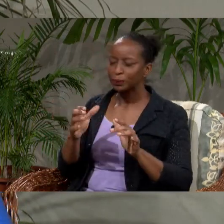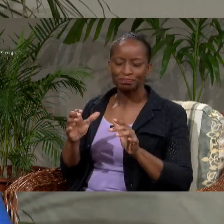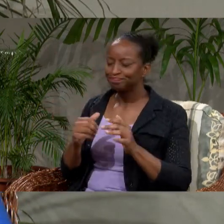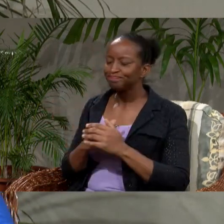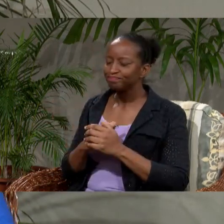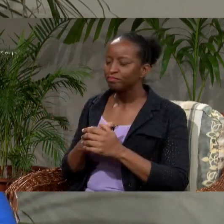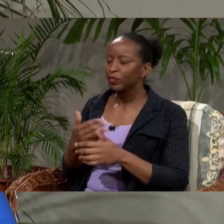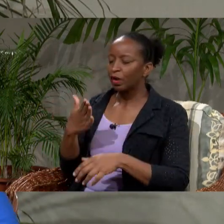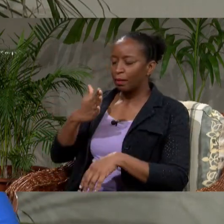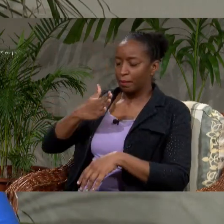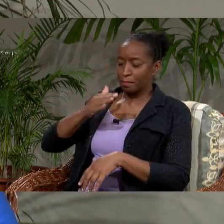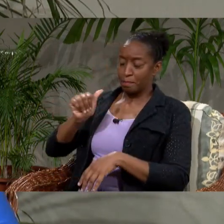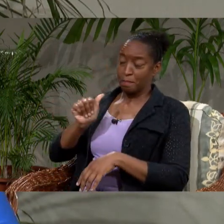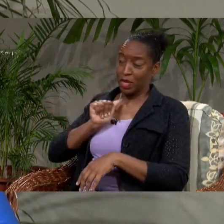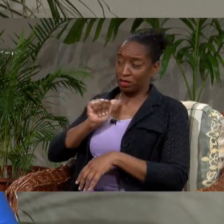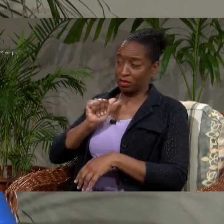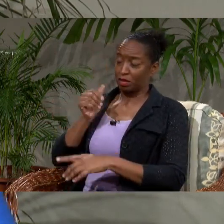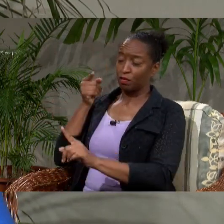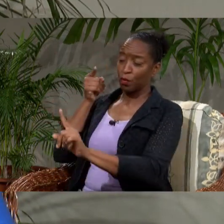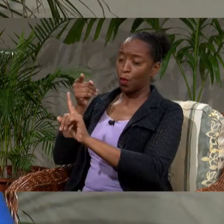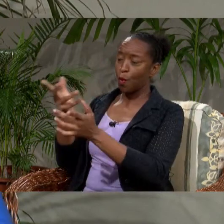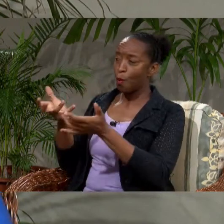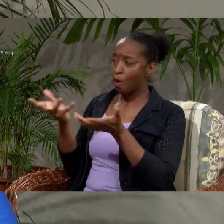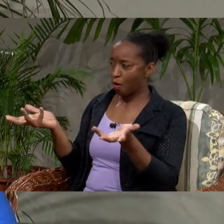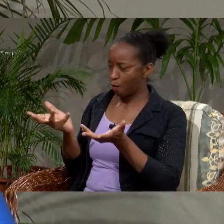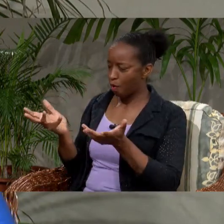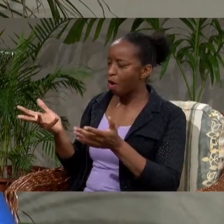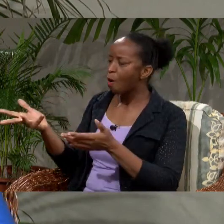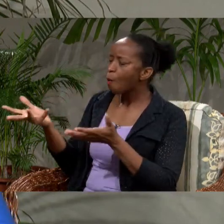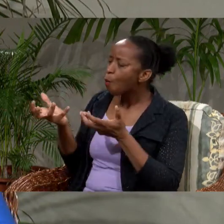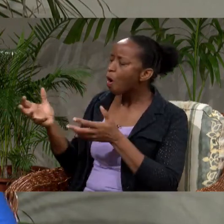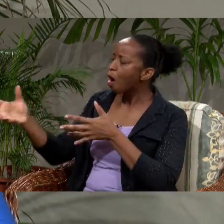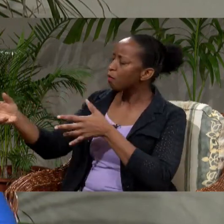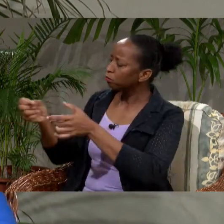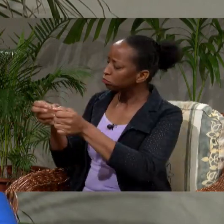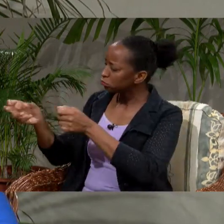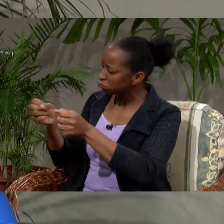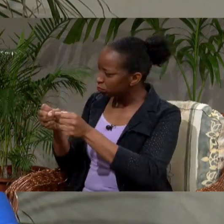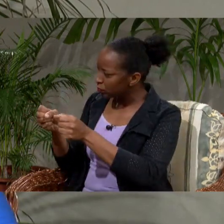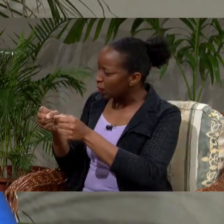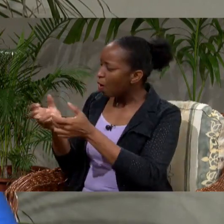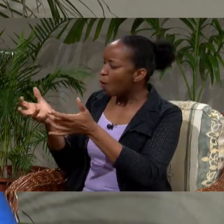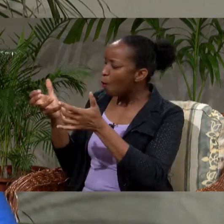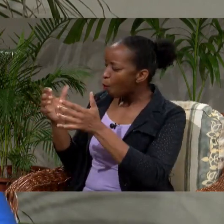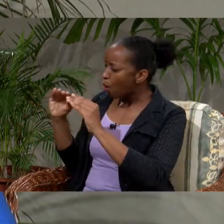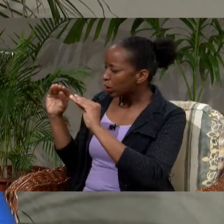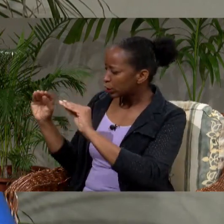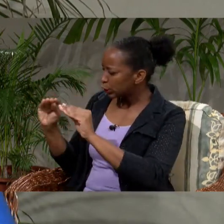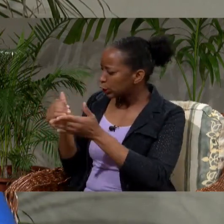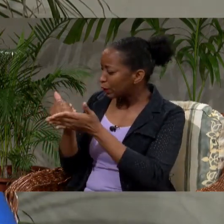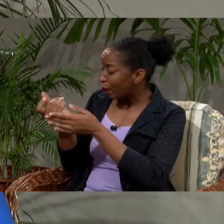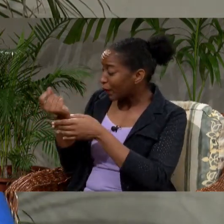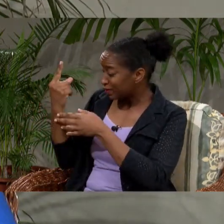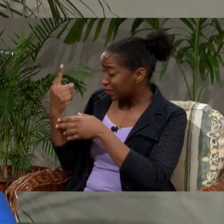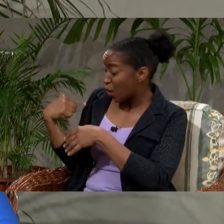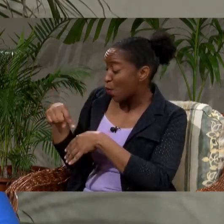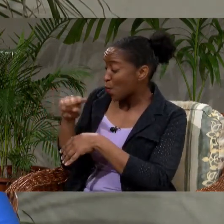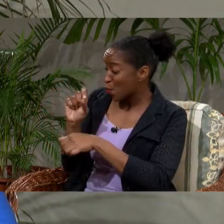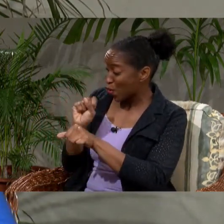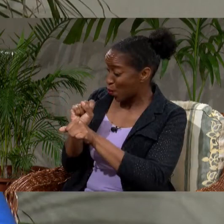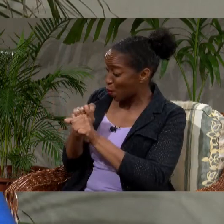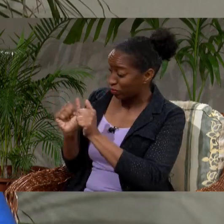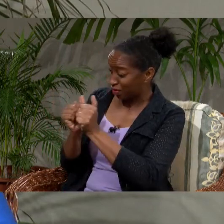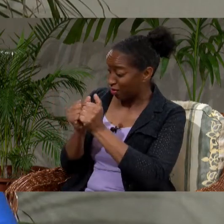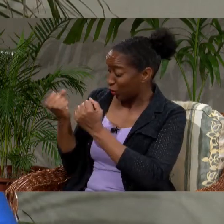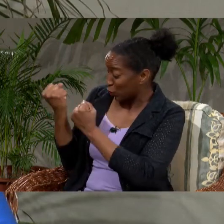just to bring them together, but to know that when we work together, that a lot can be achieved. And if each